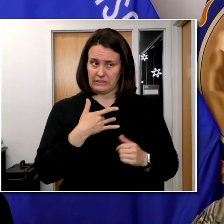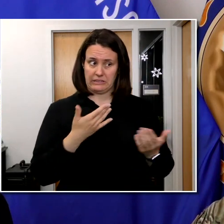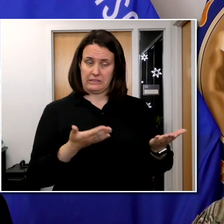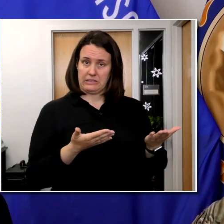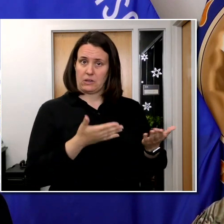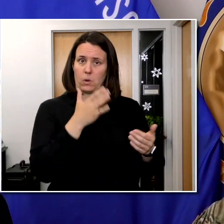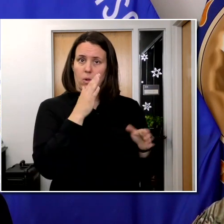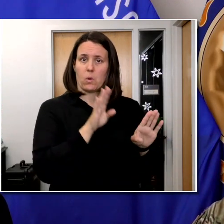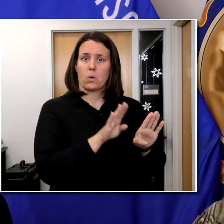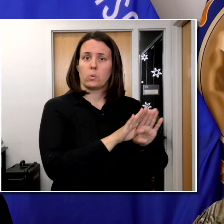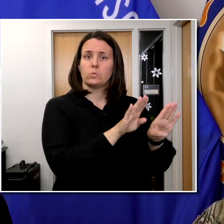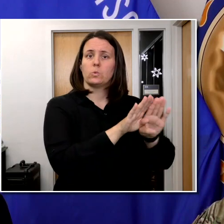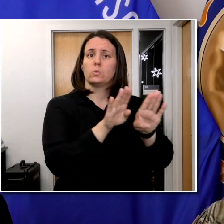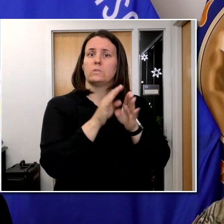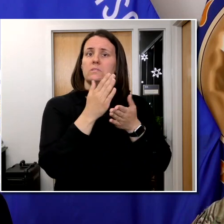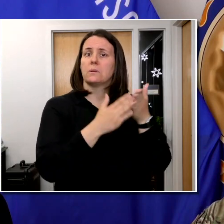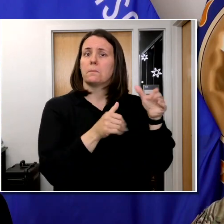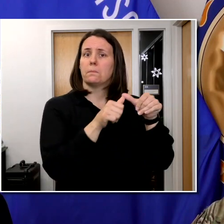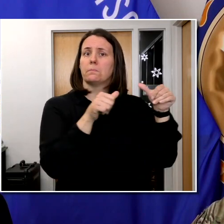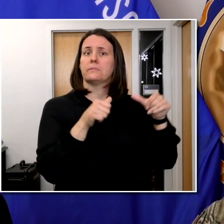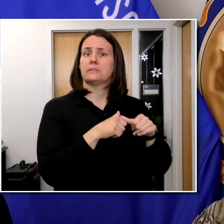time.